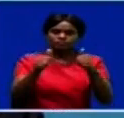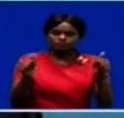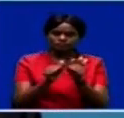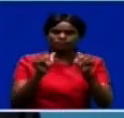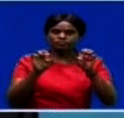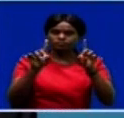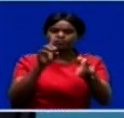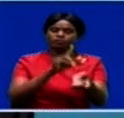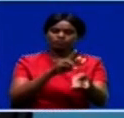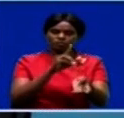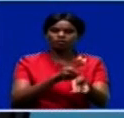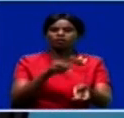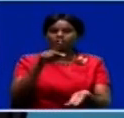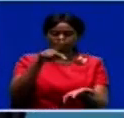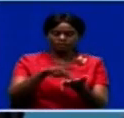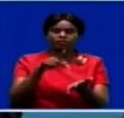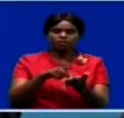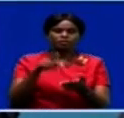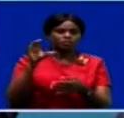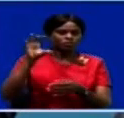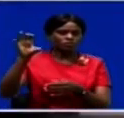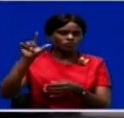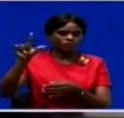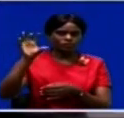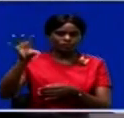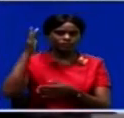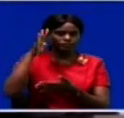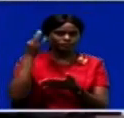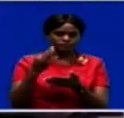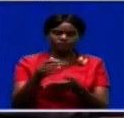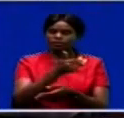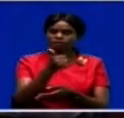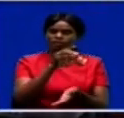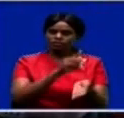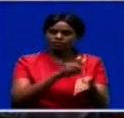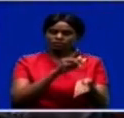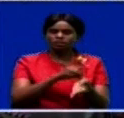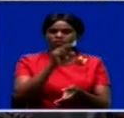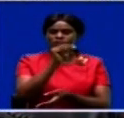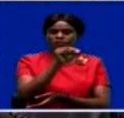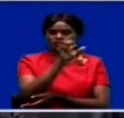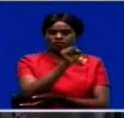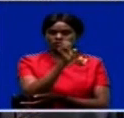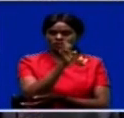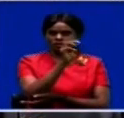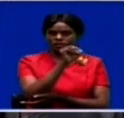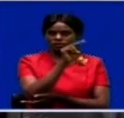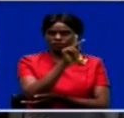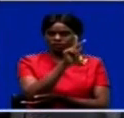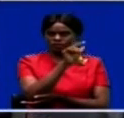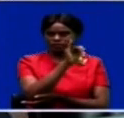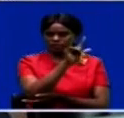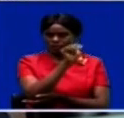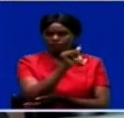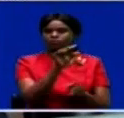Dr. Felix Biri, is now Lopula Province Permanent Secretary, while Dr. Buletin Semukila goes to Eastern Province in the same